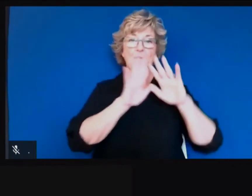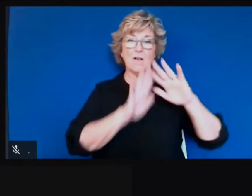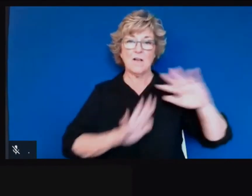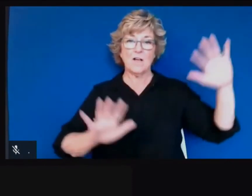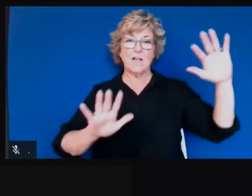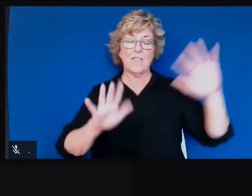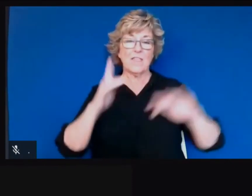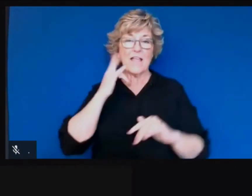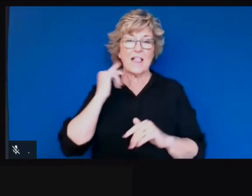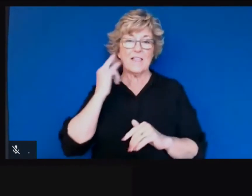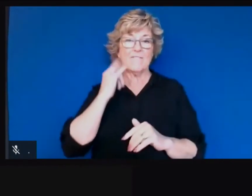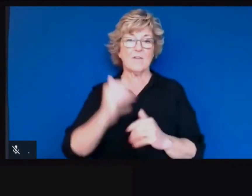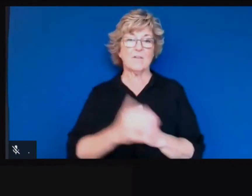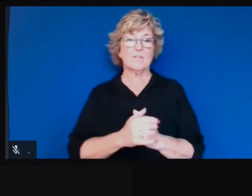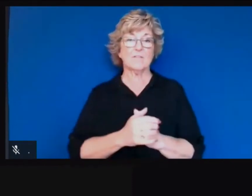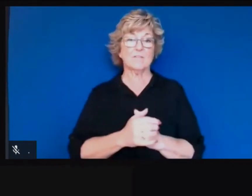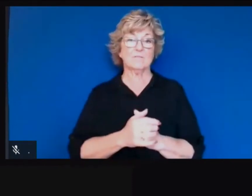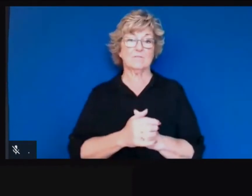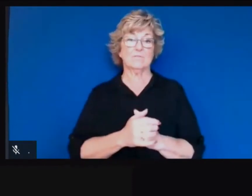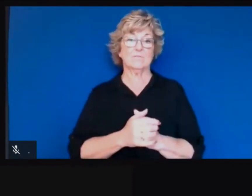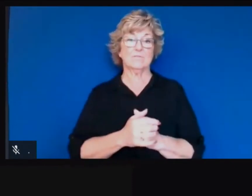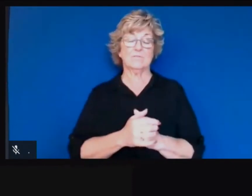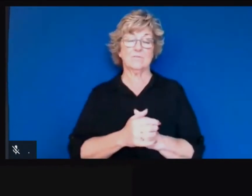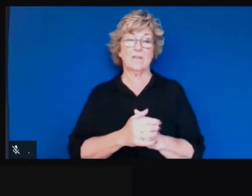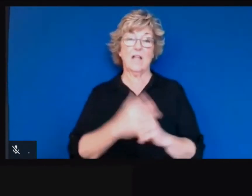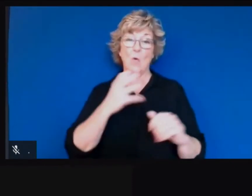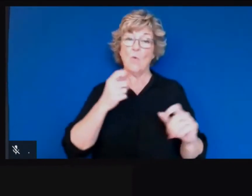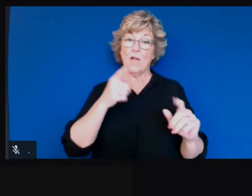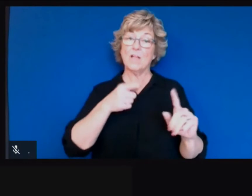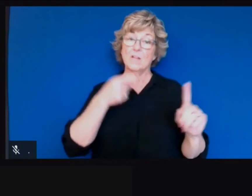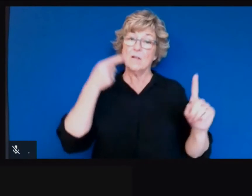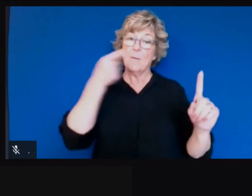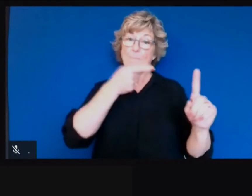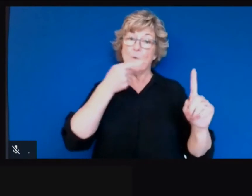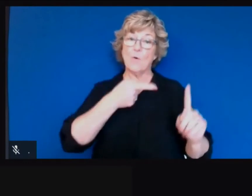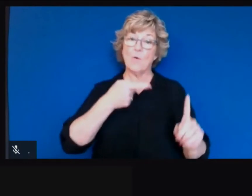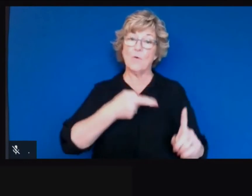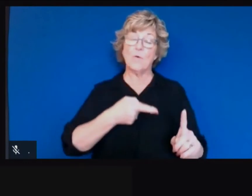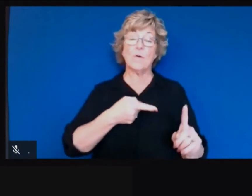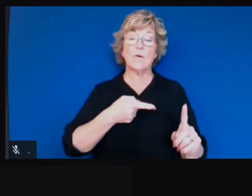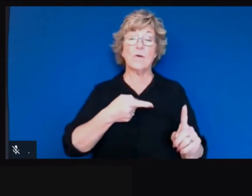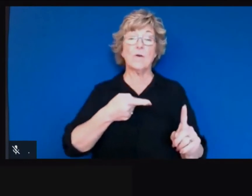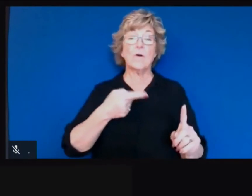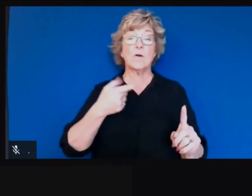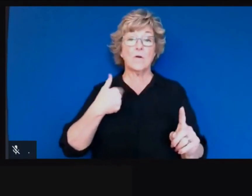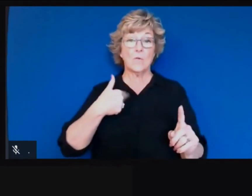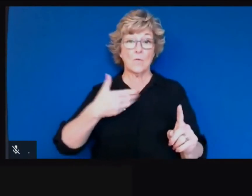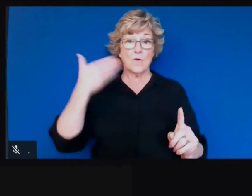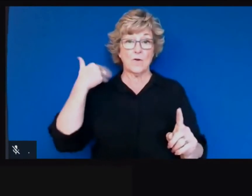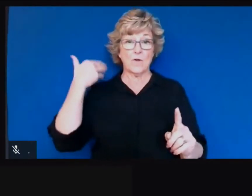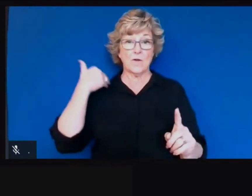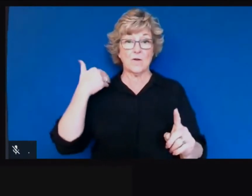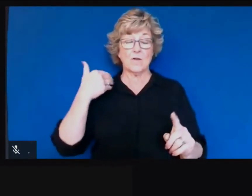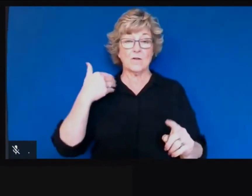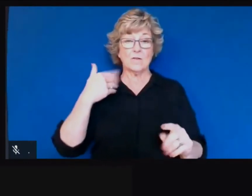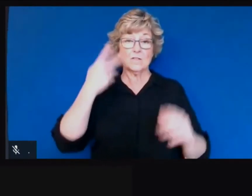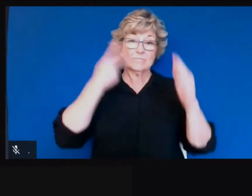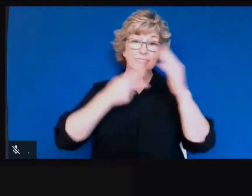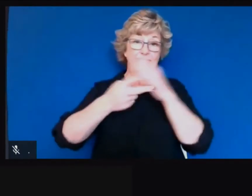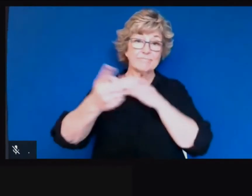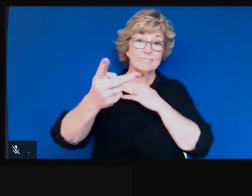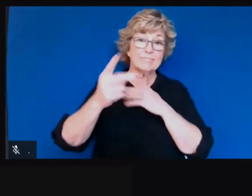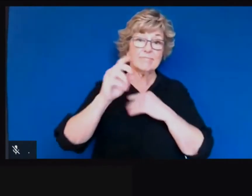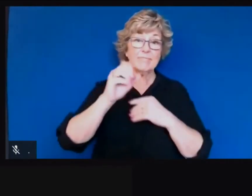be negligent to not point out that in the prior question, when we looked forward to the forecasts